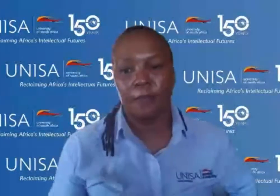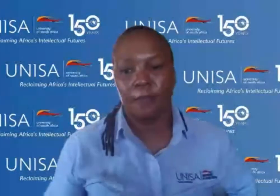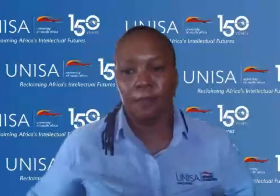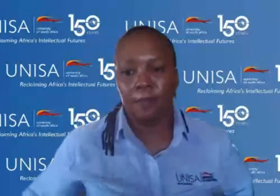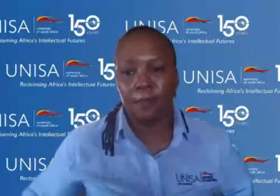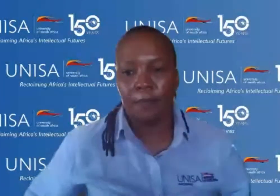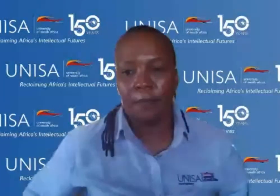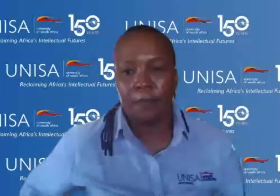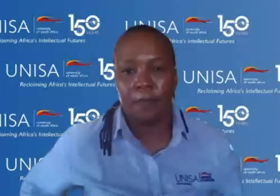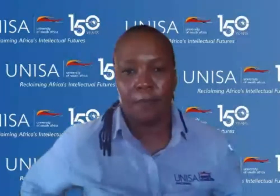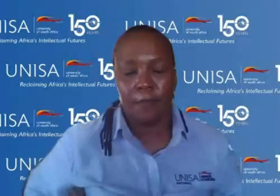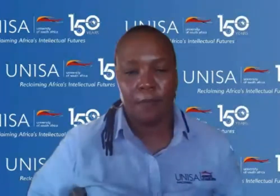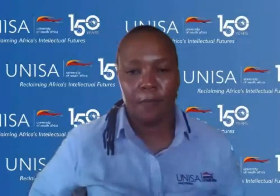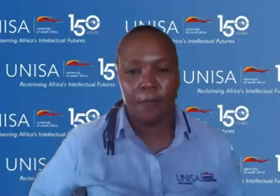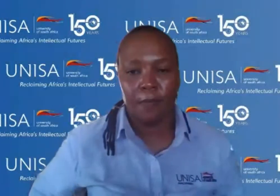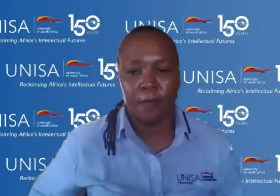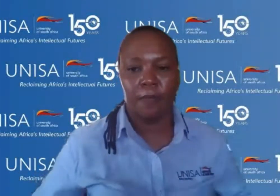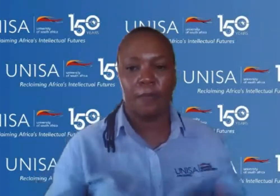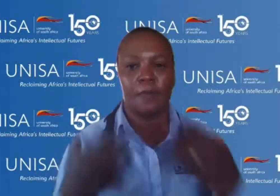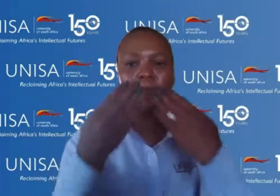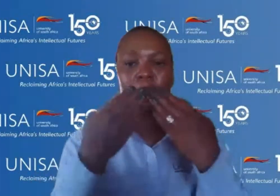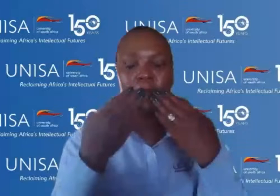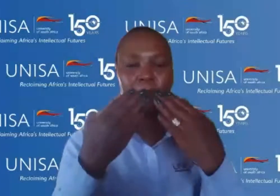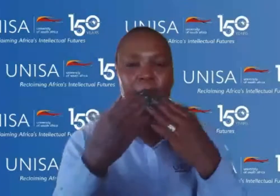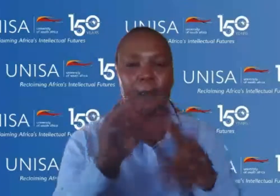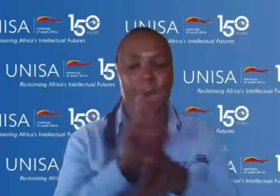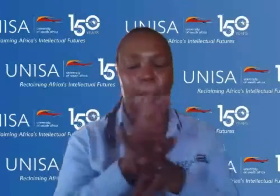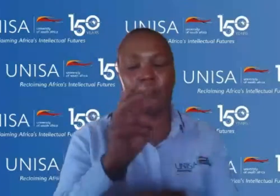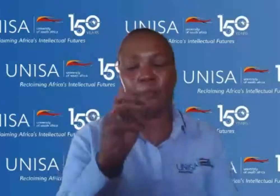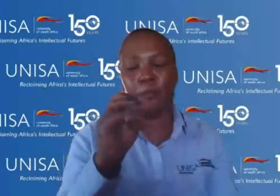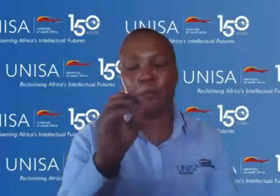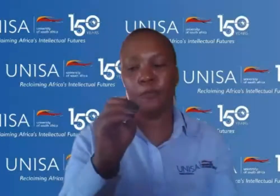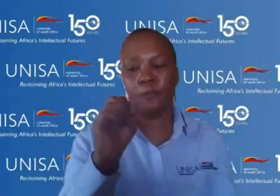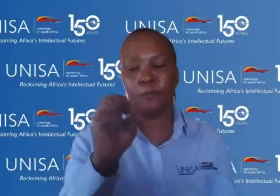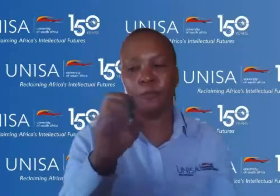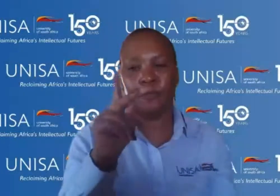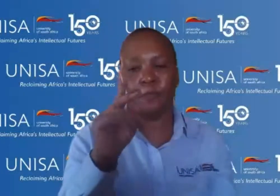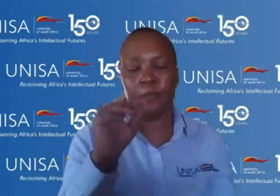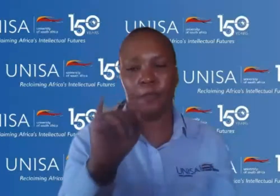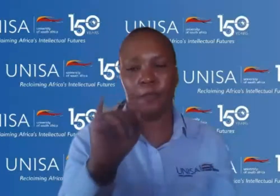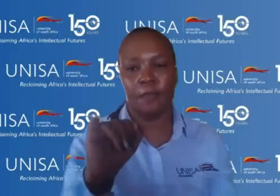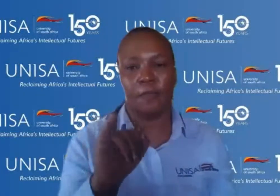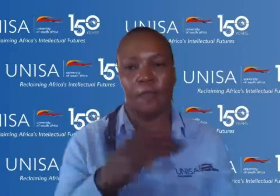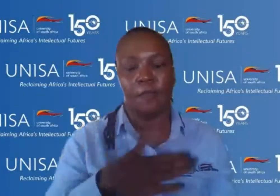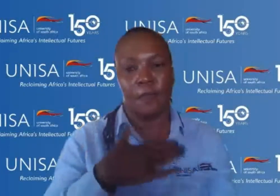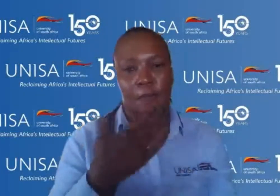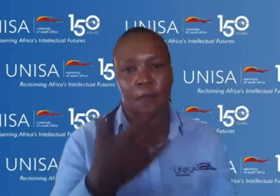Thank you, Mem Segi. Actually, I wanted to talk to